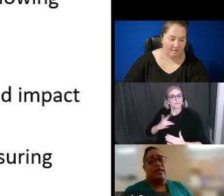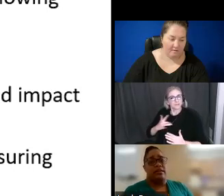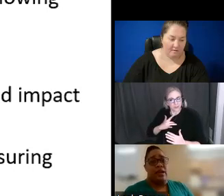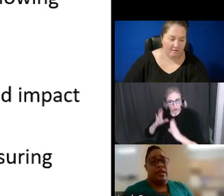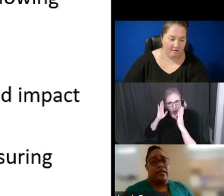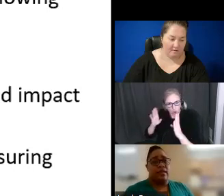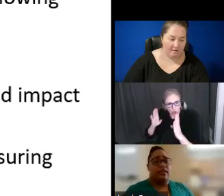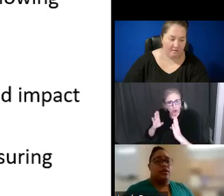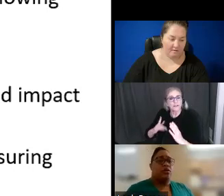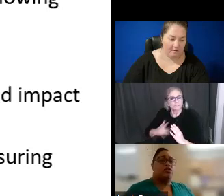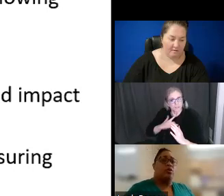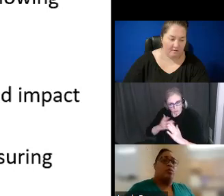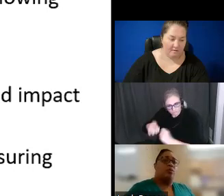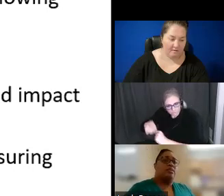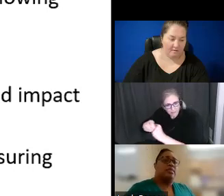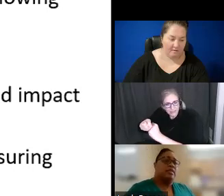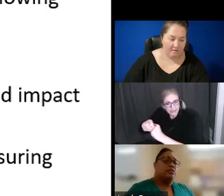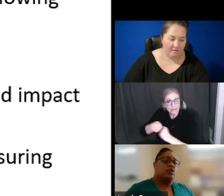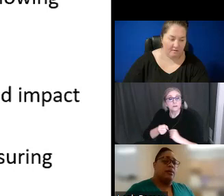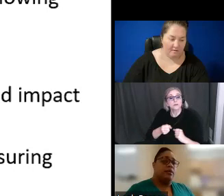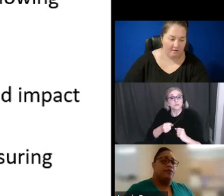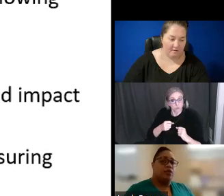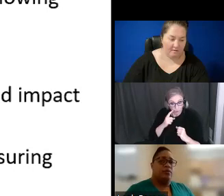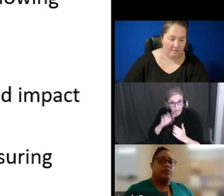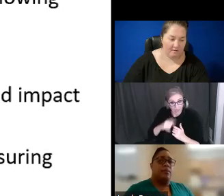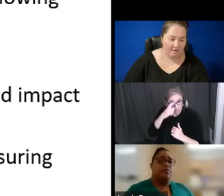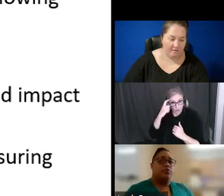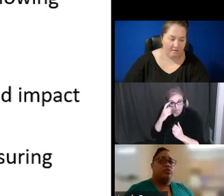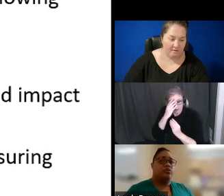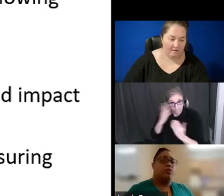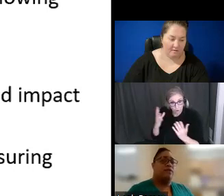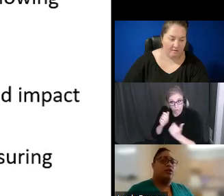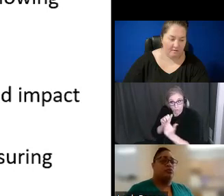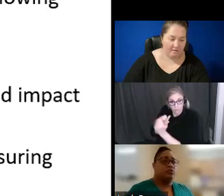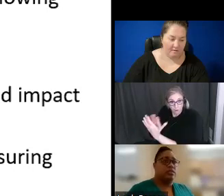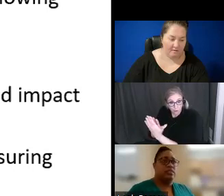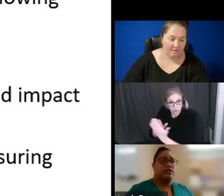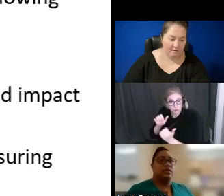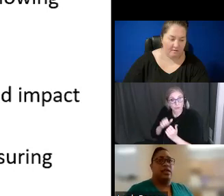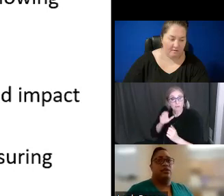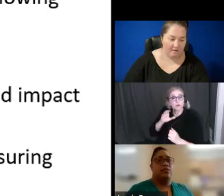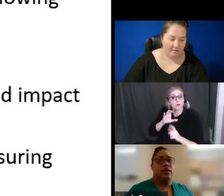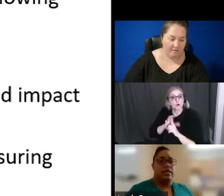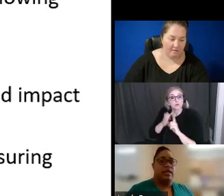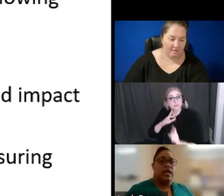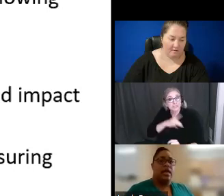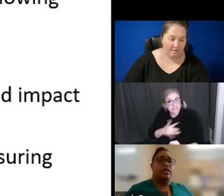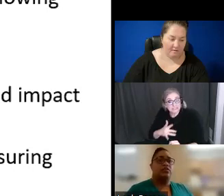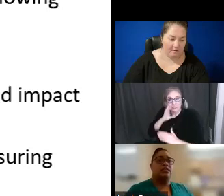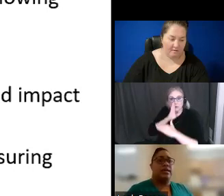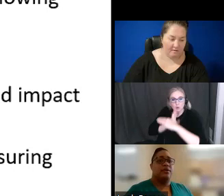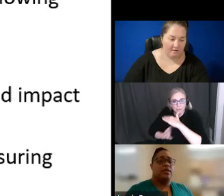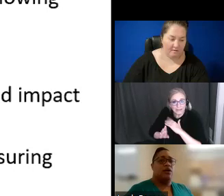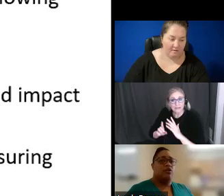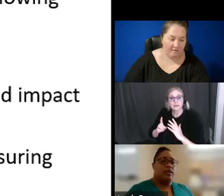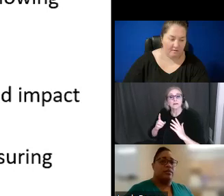and validated. So when we take this trauma-informed approach with cultural sensitivity and humility, it